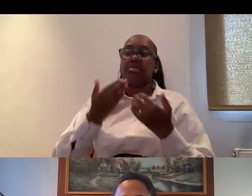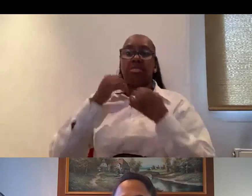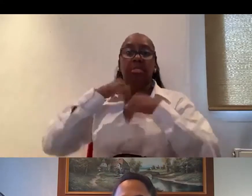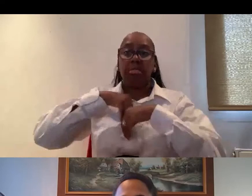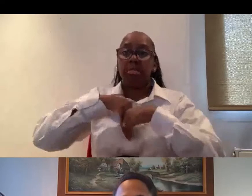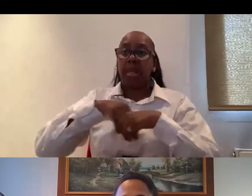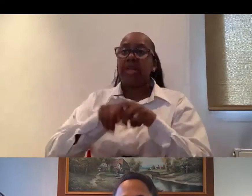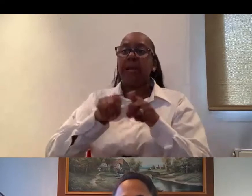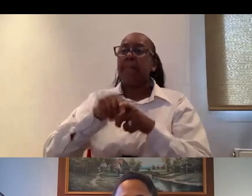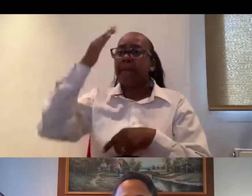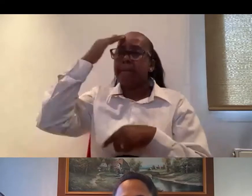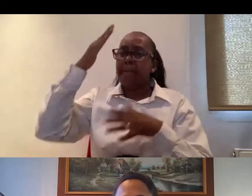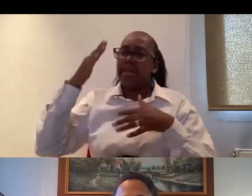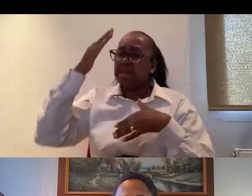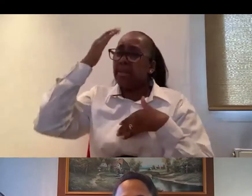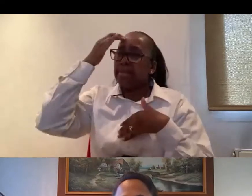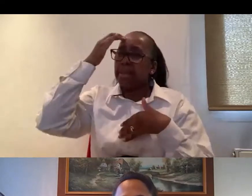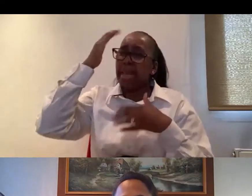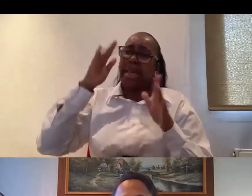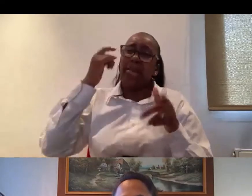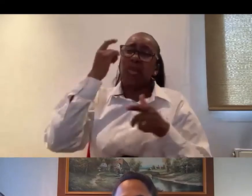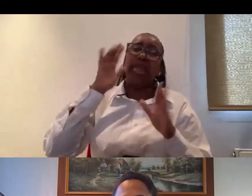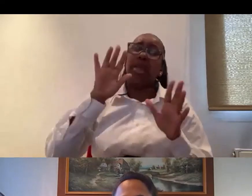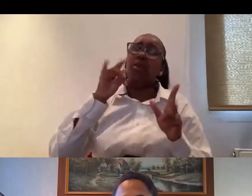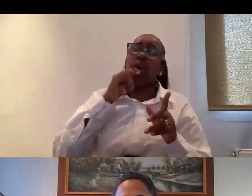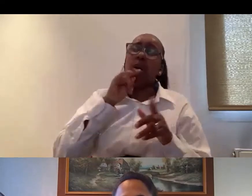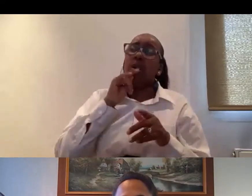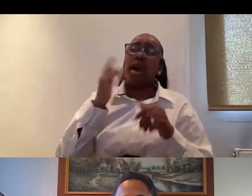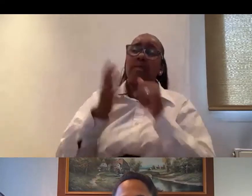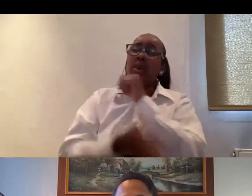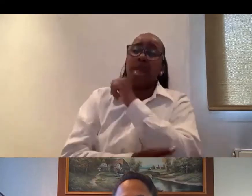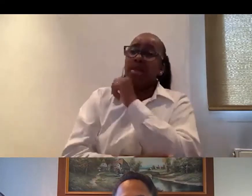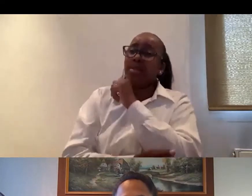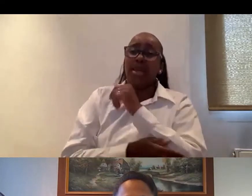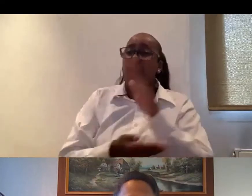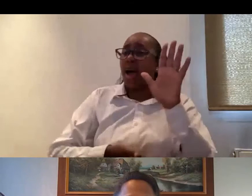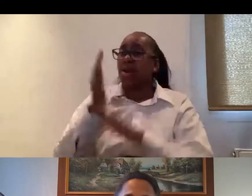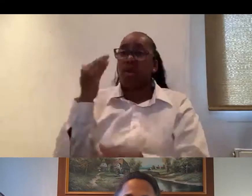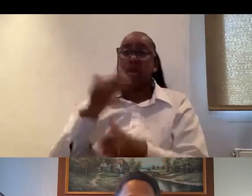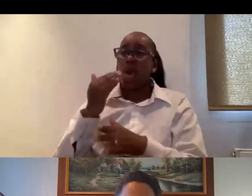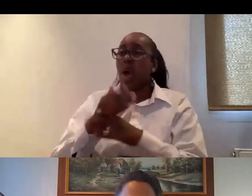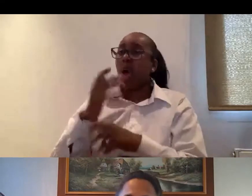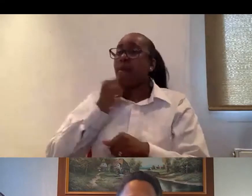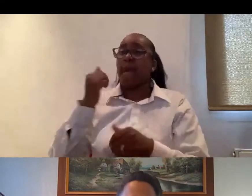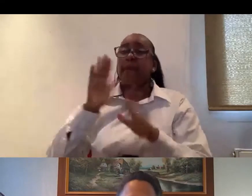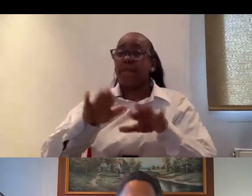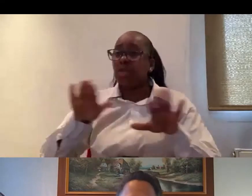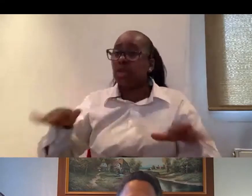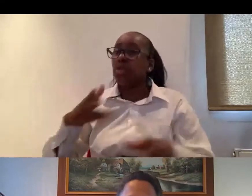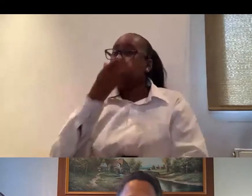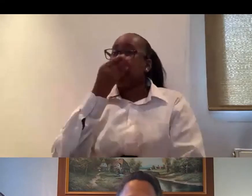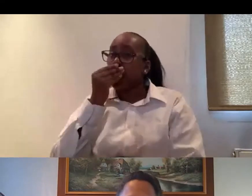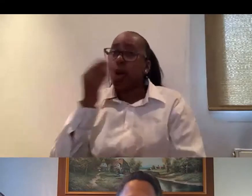it is quite difficult at times because you think, I'm not a skiver. I've always been a girl that goes out to work. I make my kids get up if they've got colds.